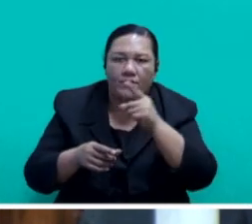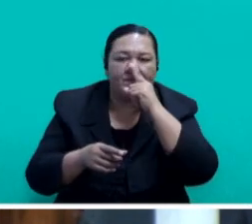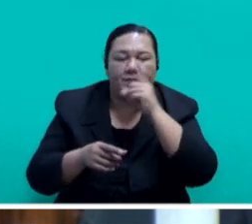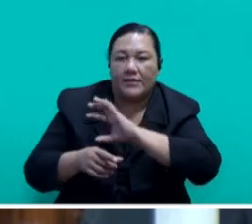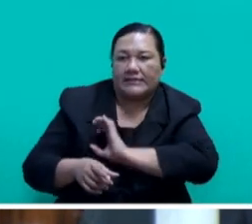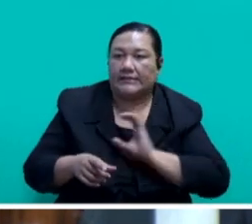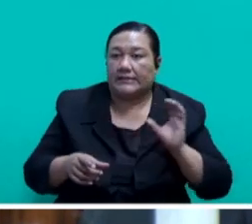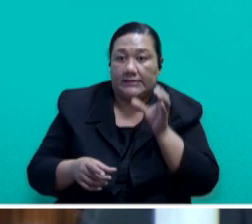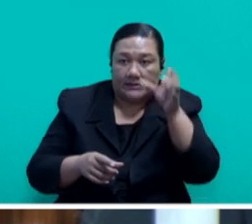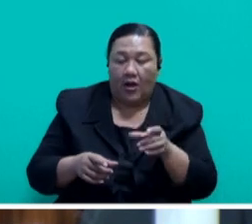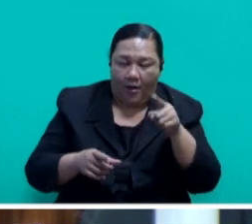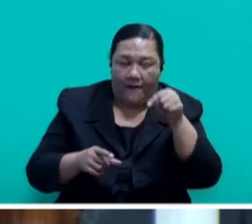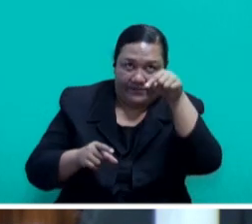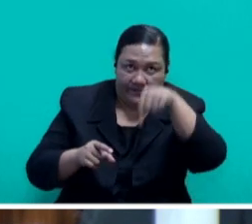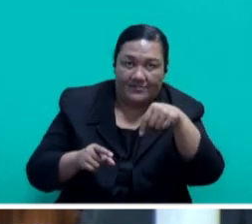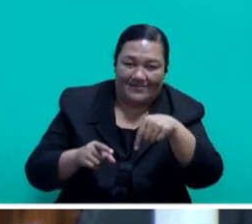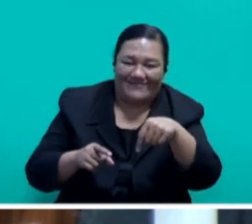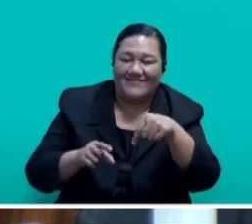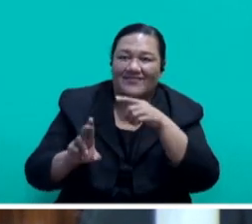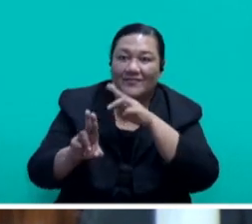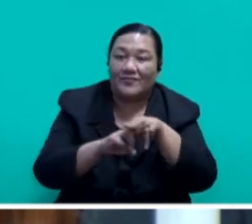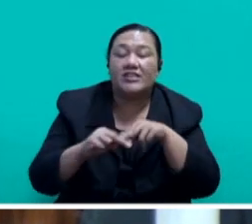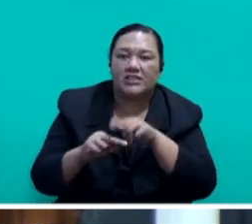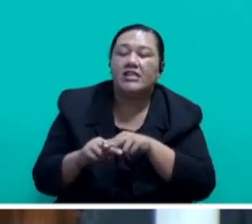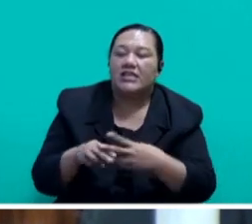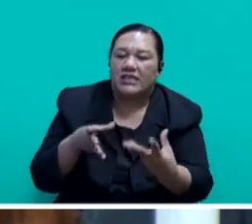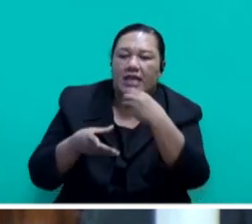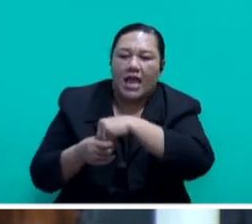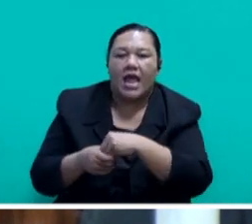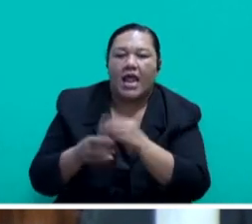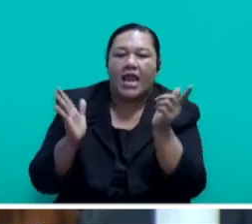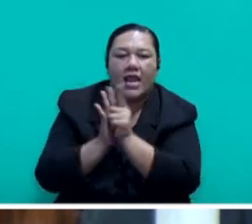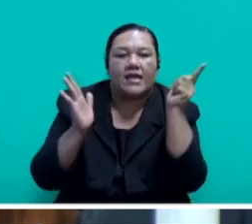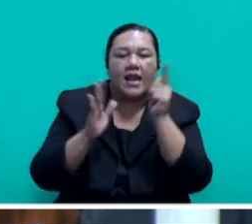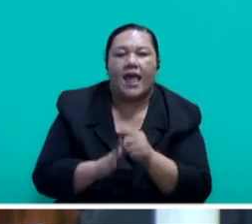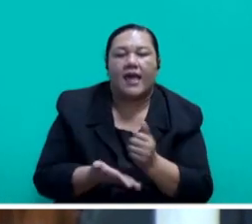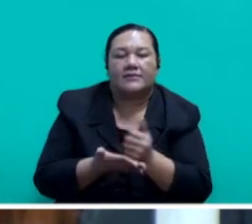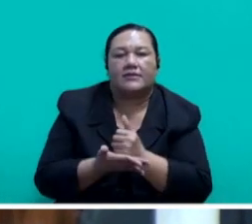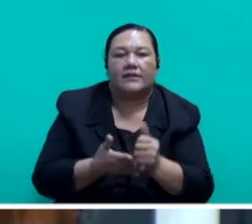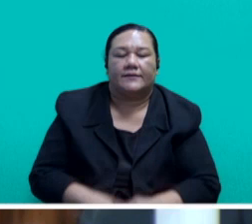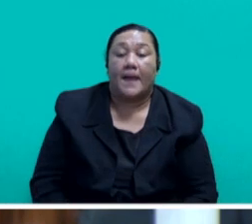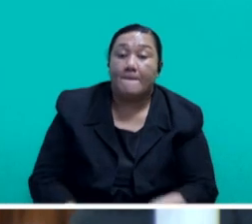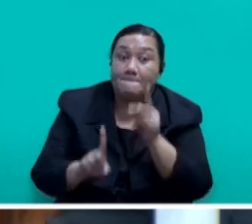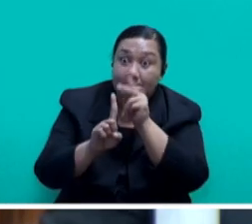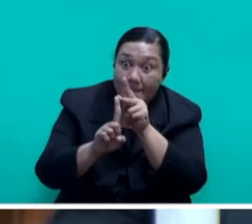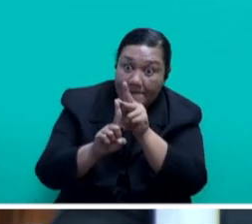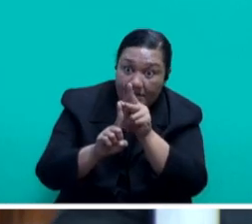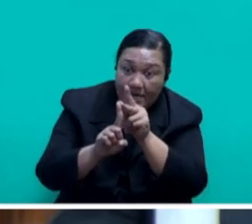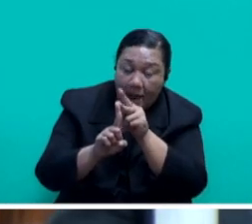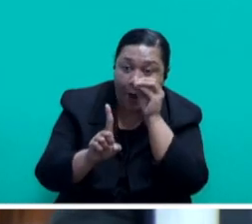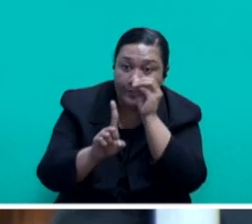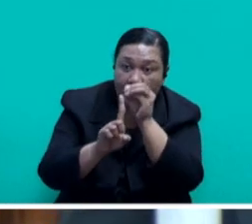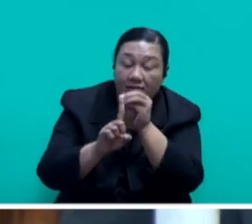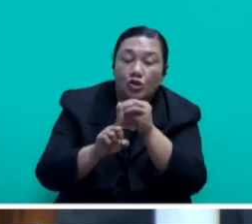elections. As the Minister responsible for local government, my primary objective is to mobilize my